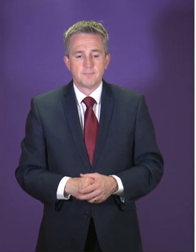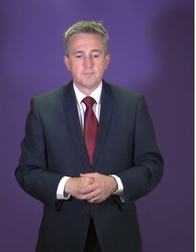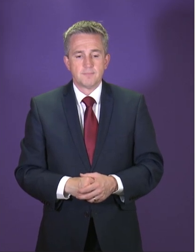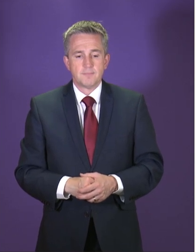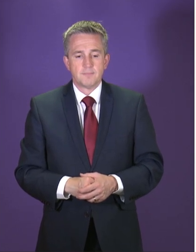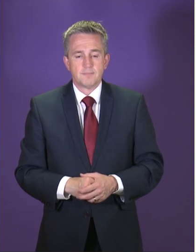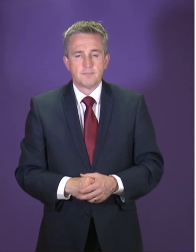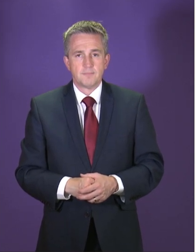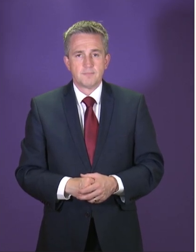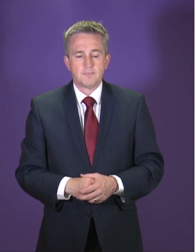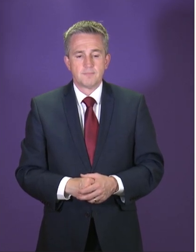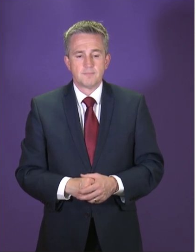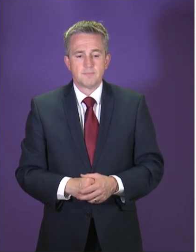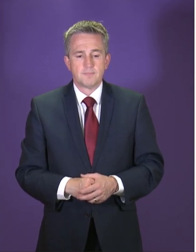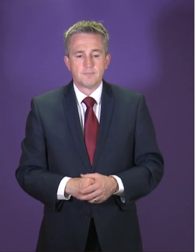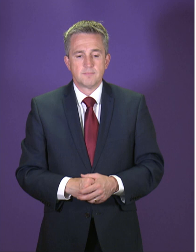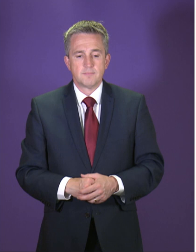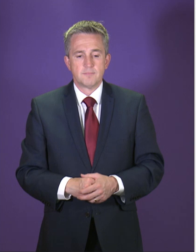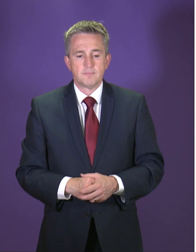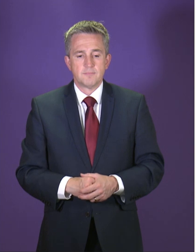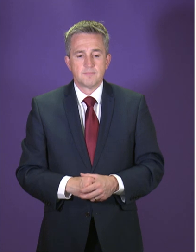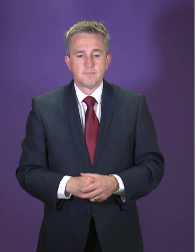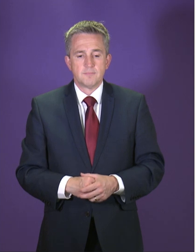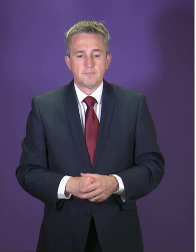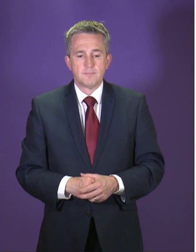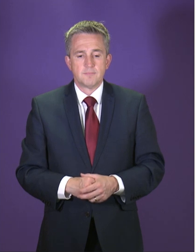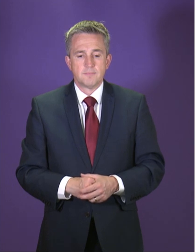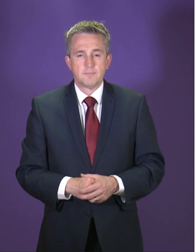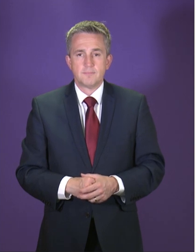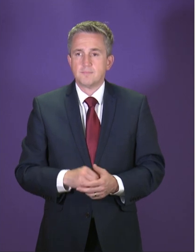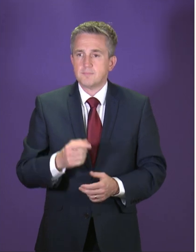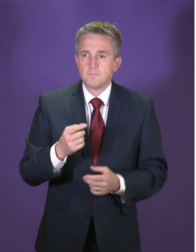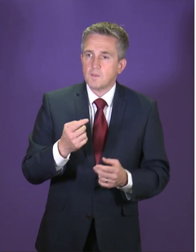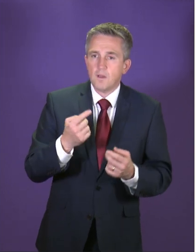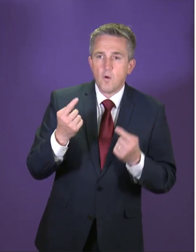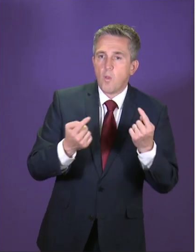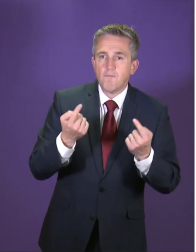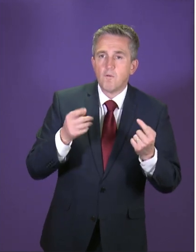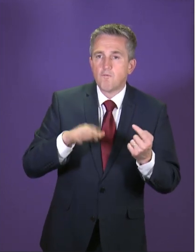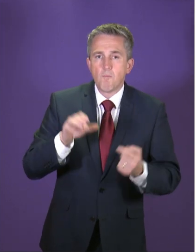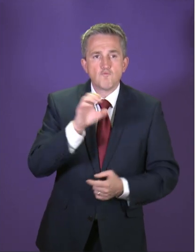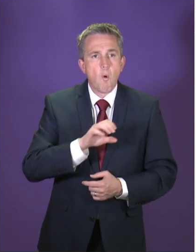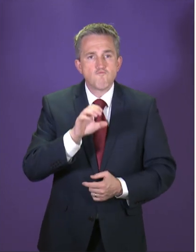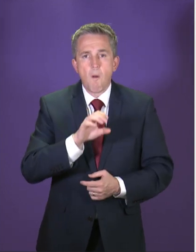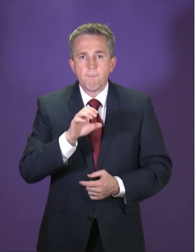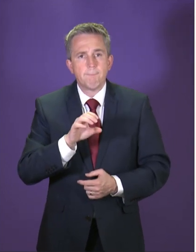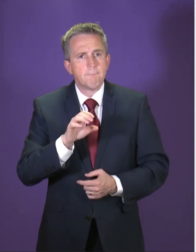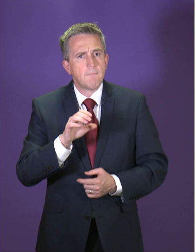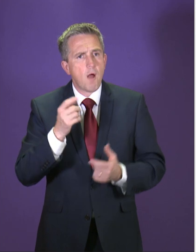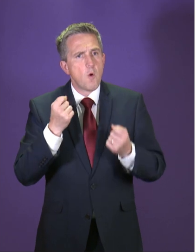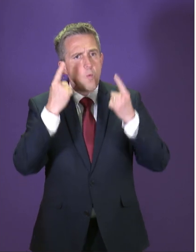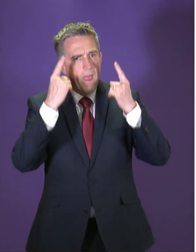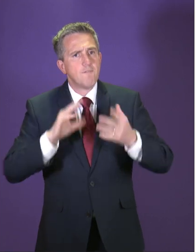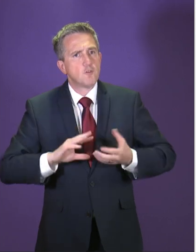What we developed also, it's so important. All of you from Europe know that you know Creative